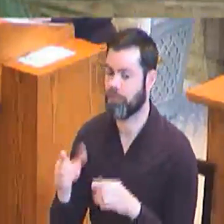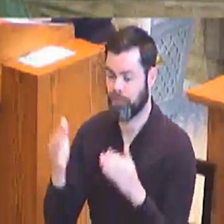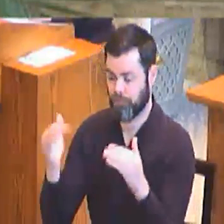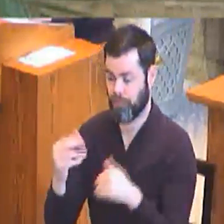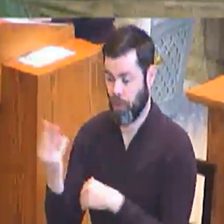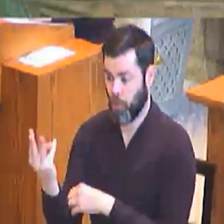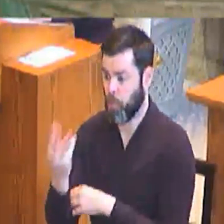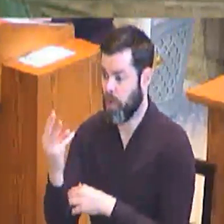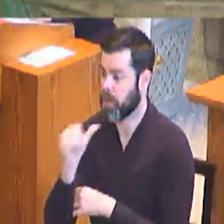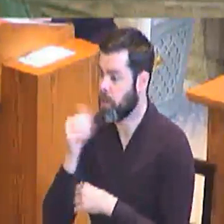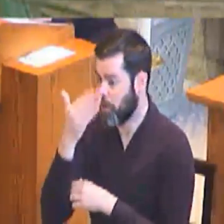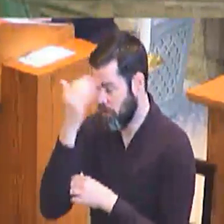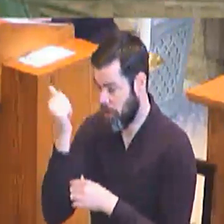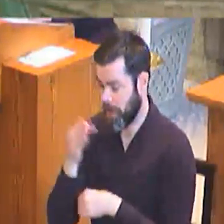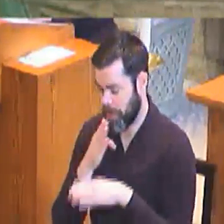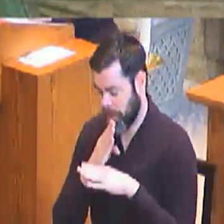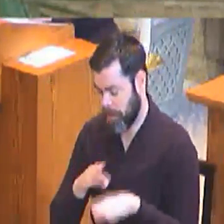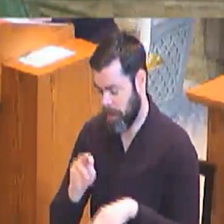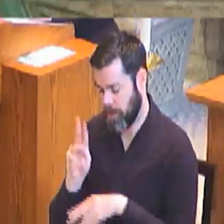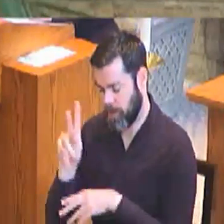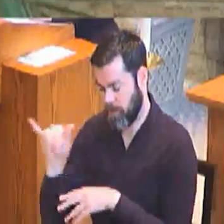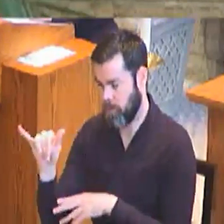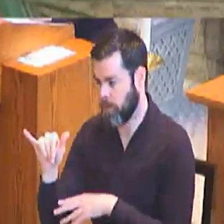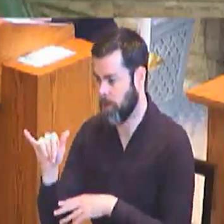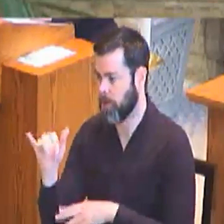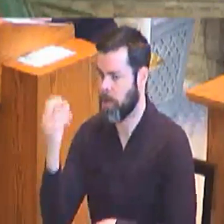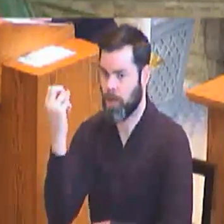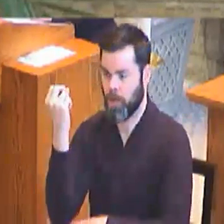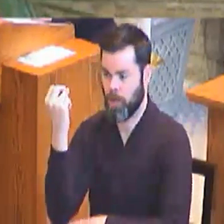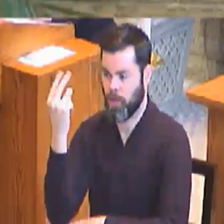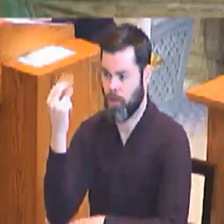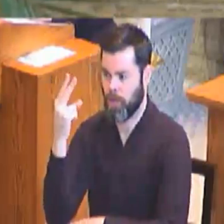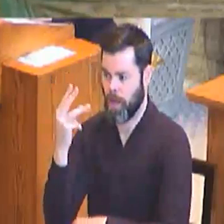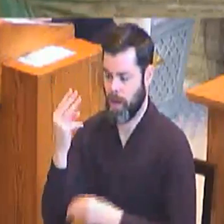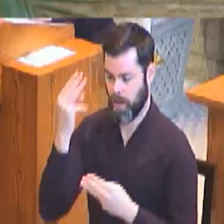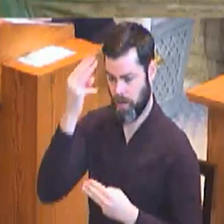don't forget, the Silent Unity Noontime Meditation goes on